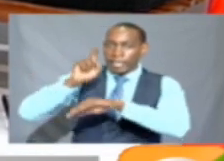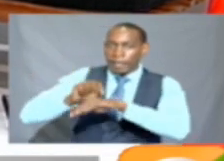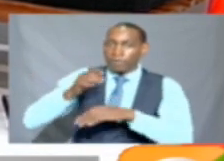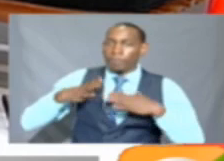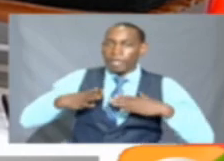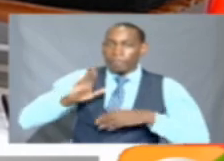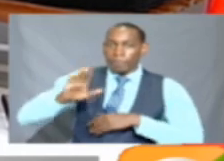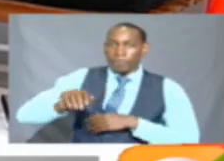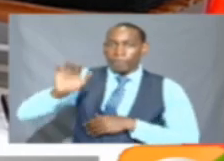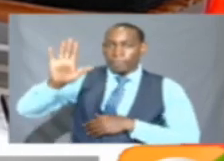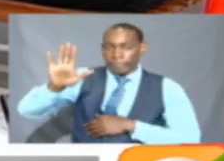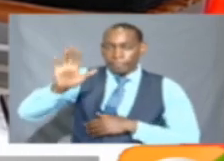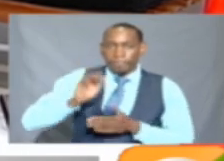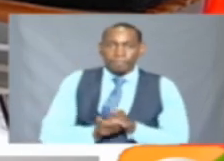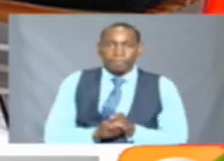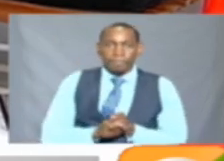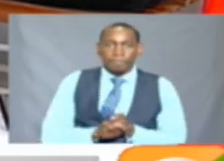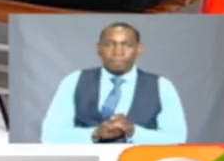people, 5.